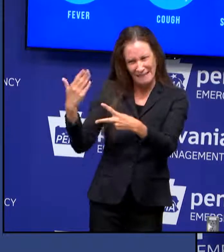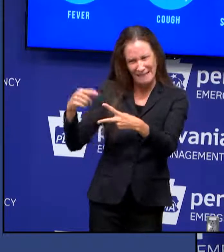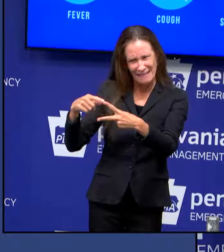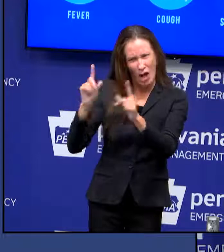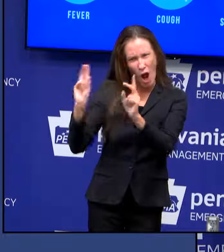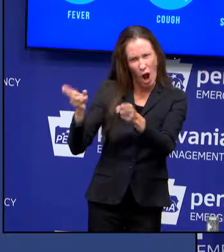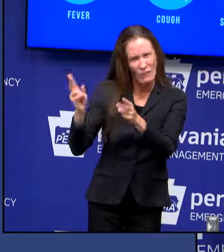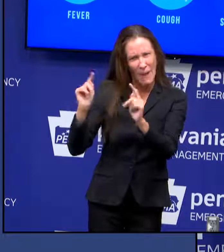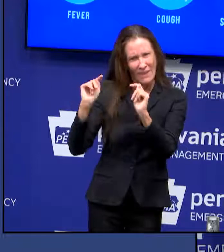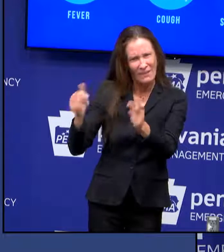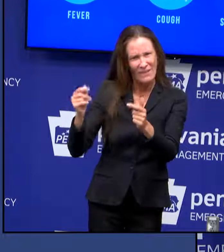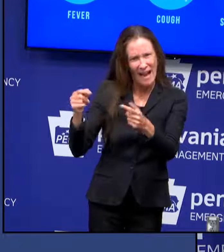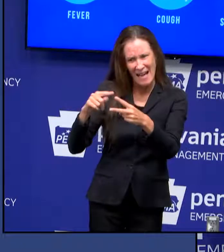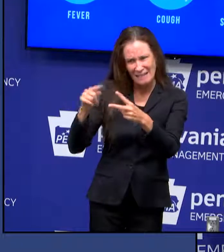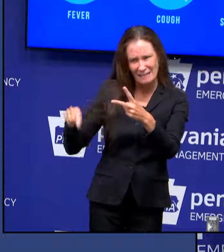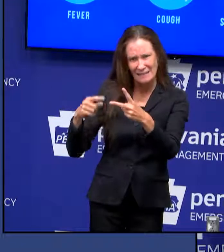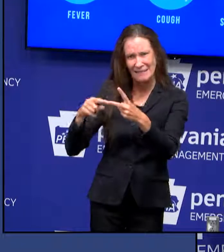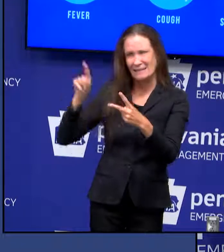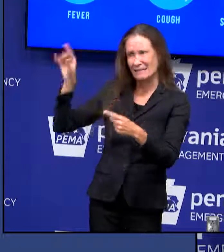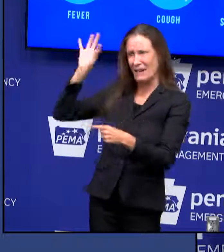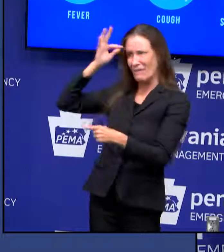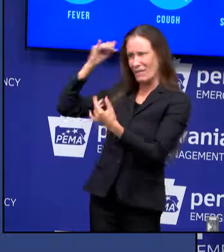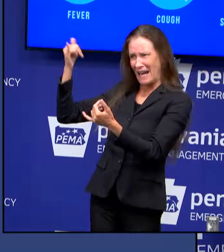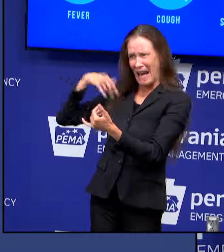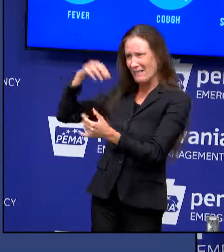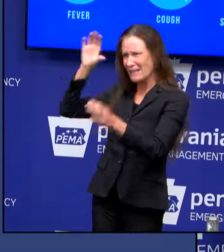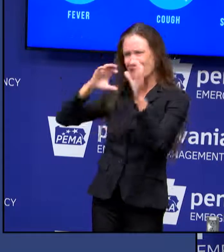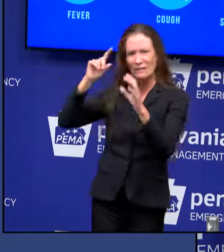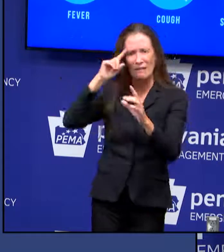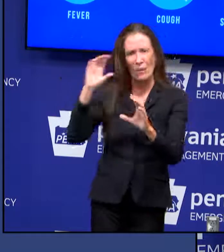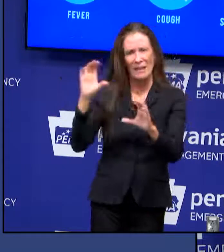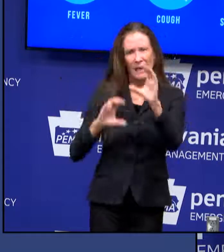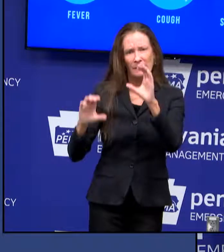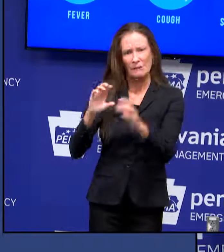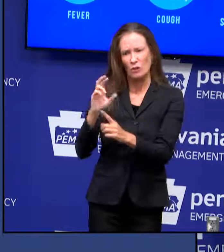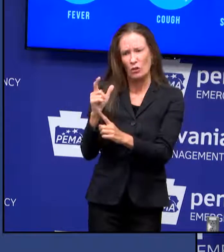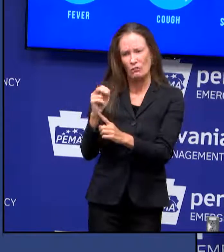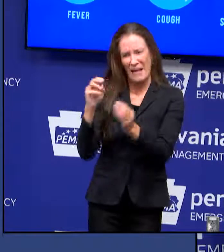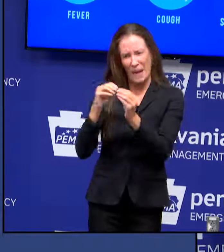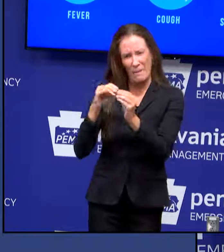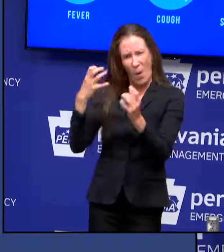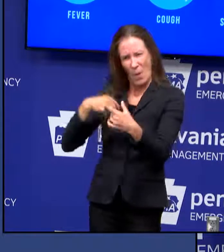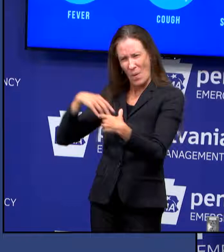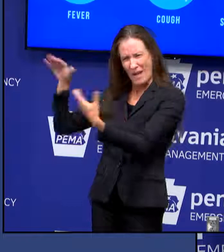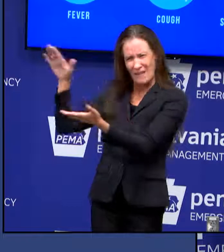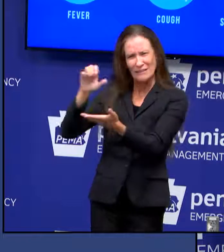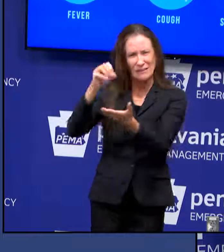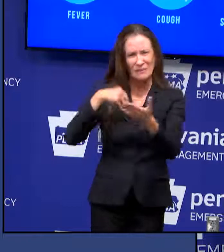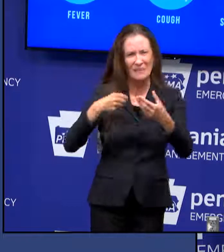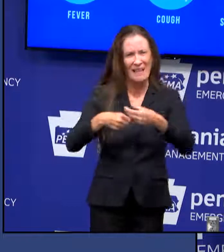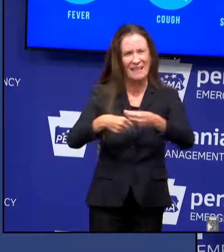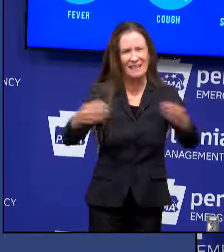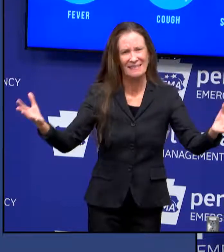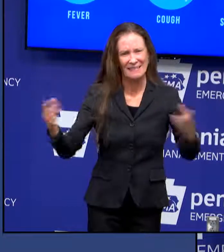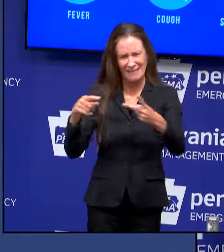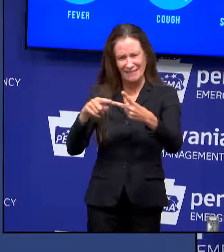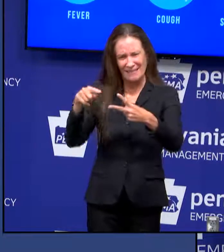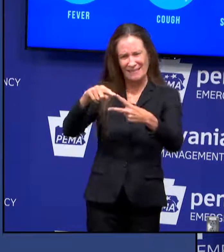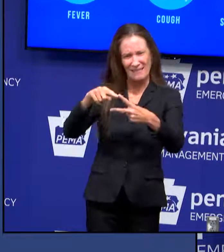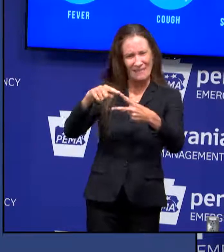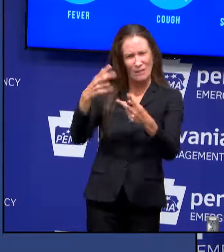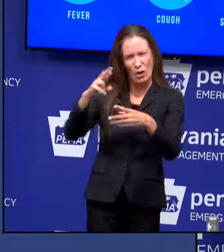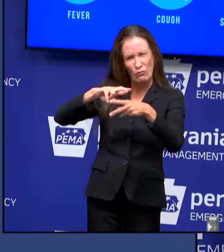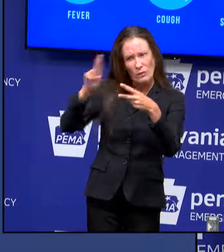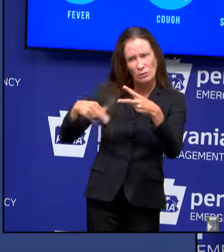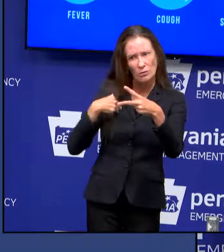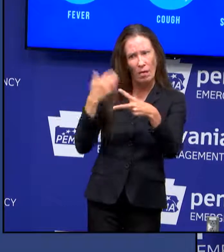the reagents. We can increase testing with hospitals, and the lag time getting back results from Quest and LabCorp.